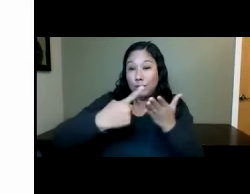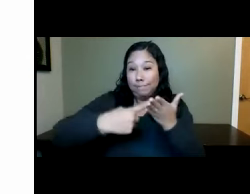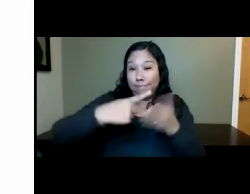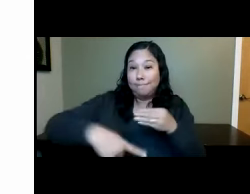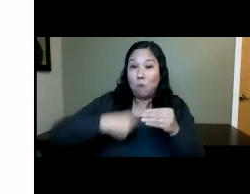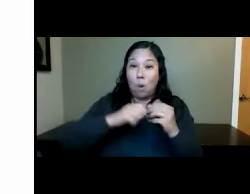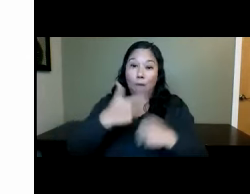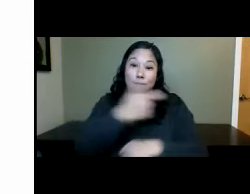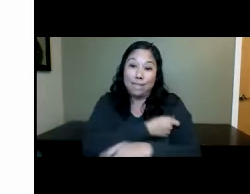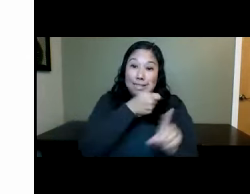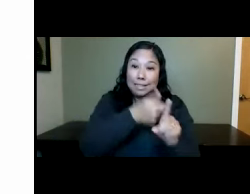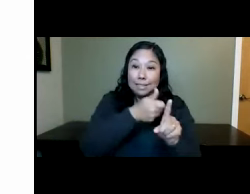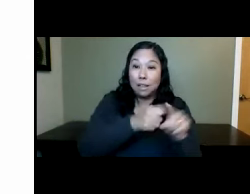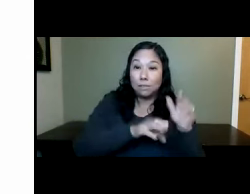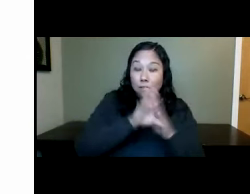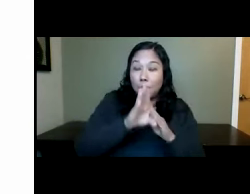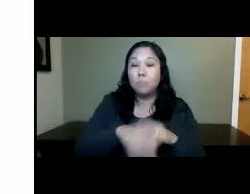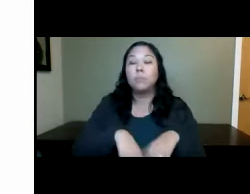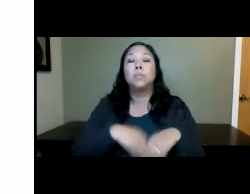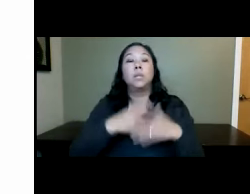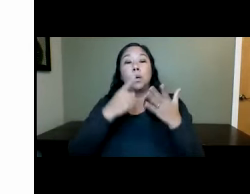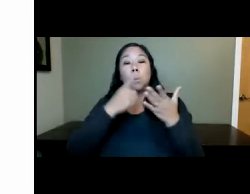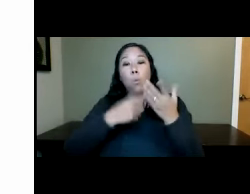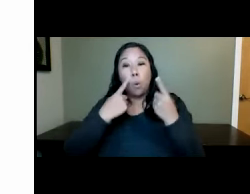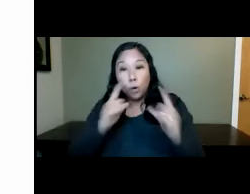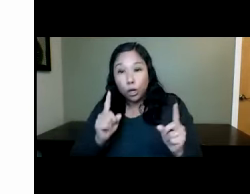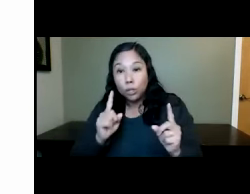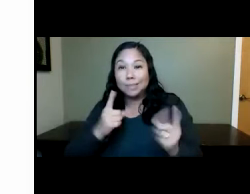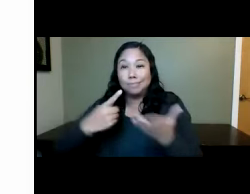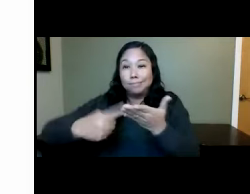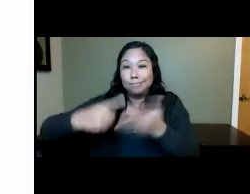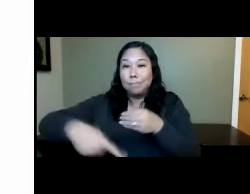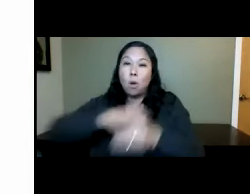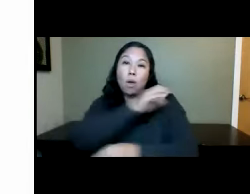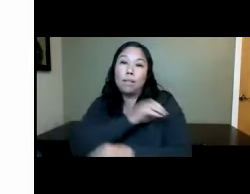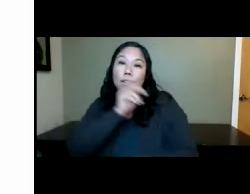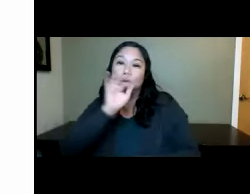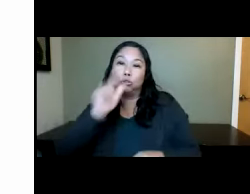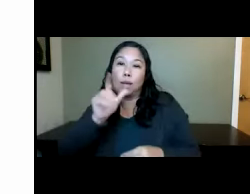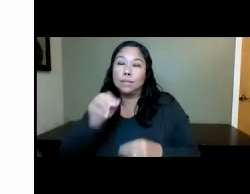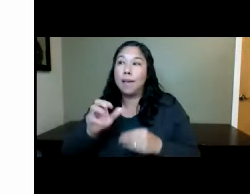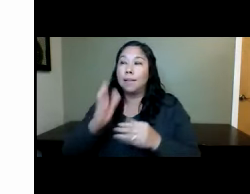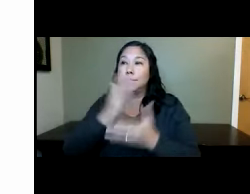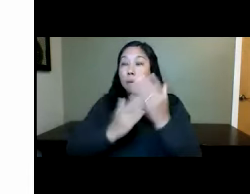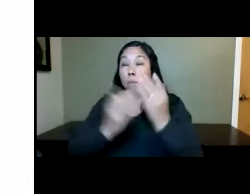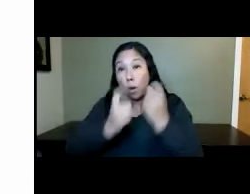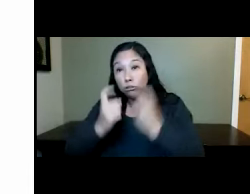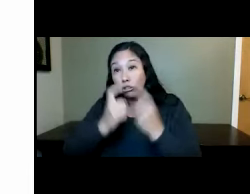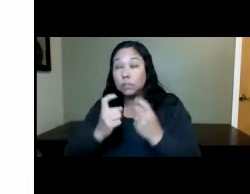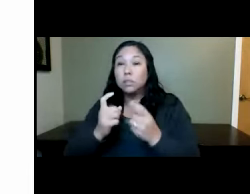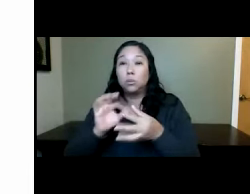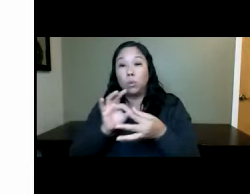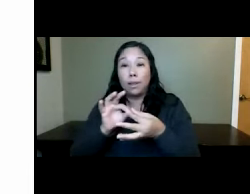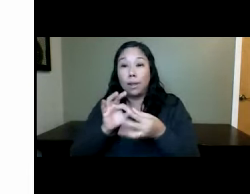how it works, discuss clinical trials, in addition to addressing some questions regarding